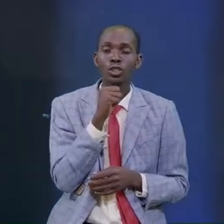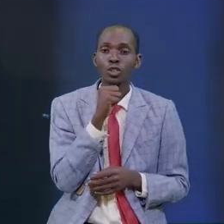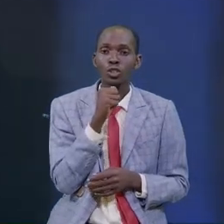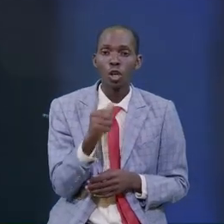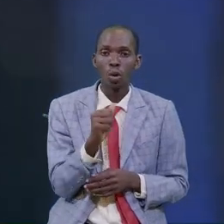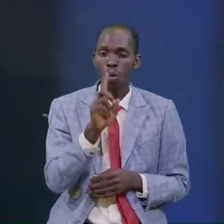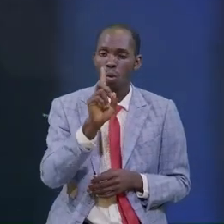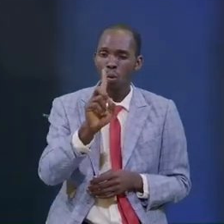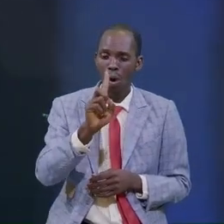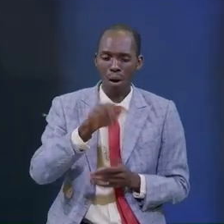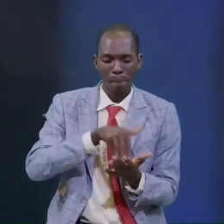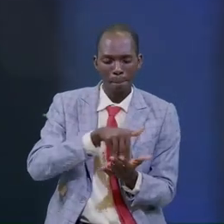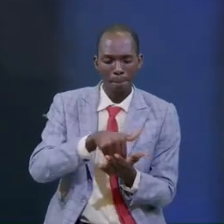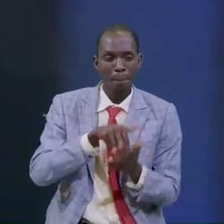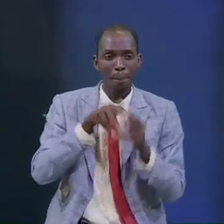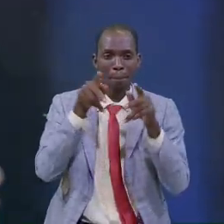feeble person